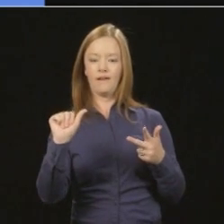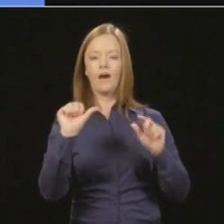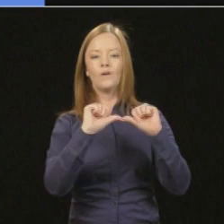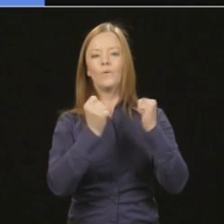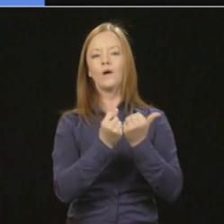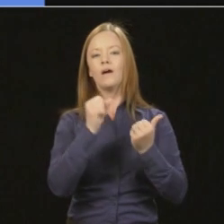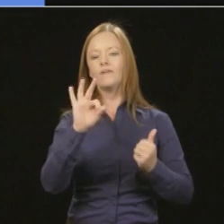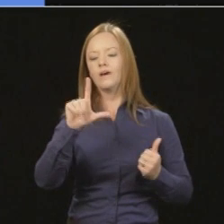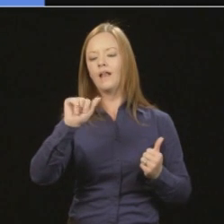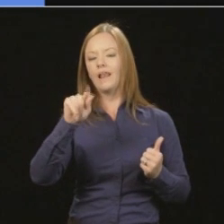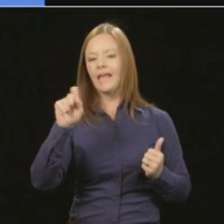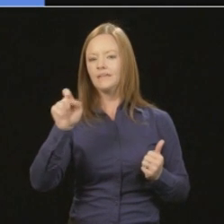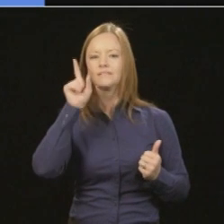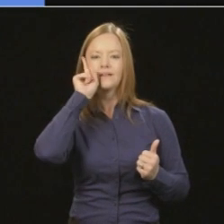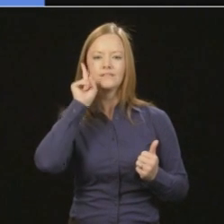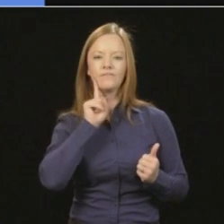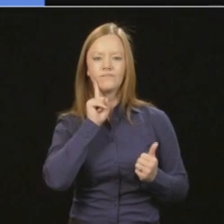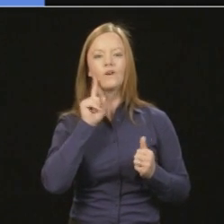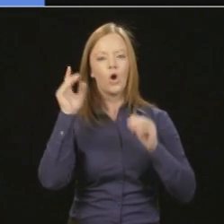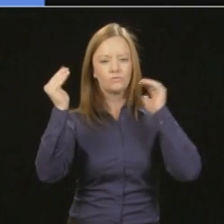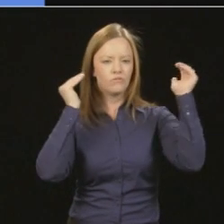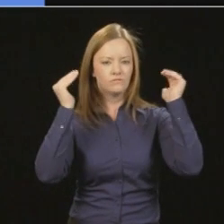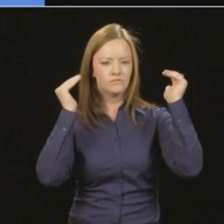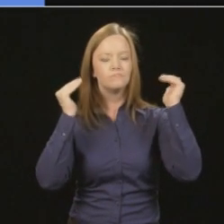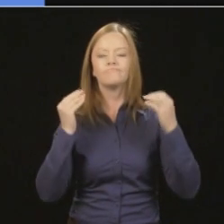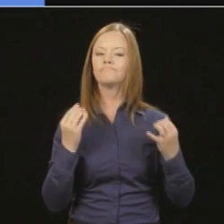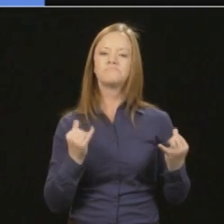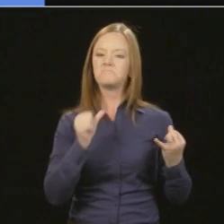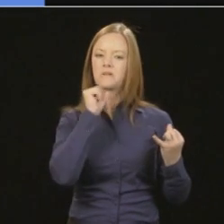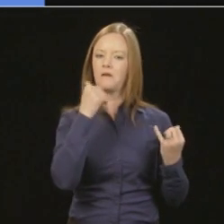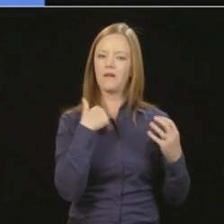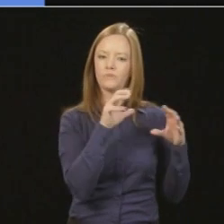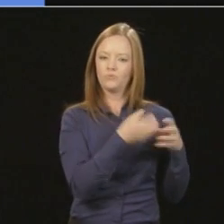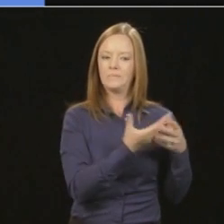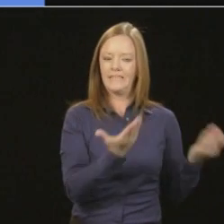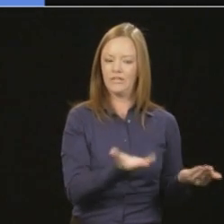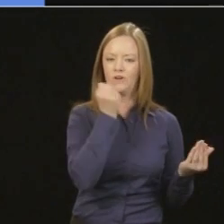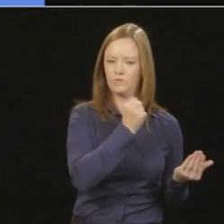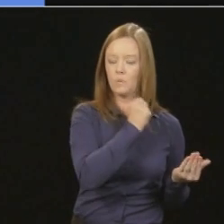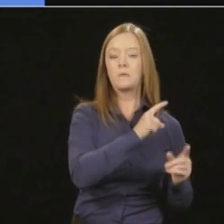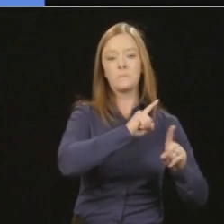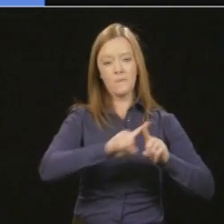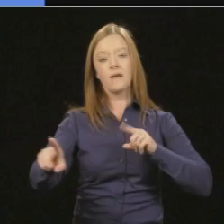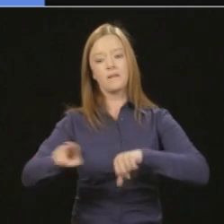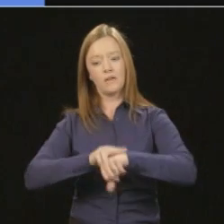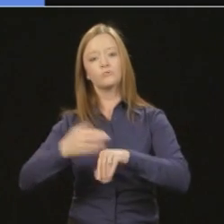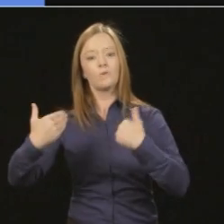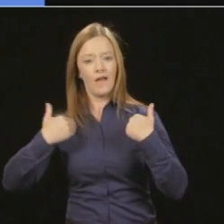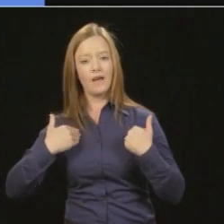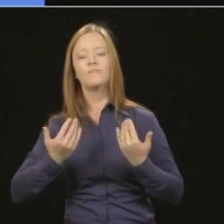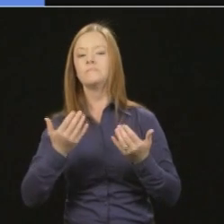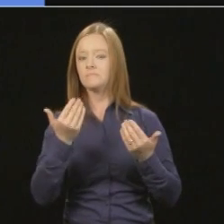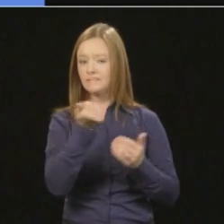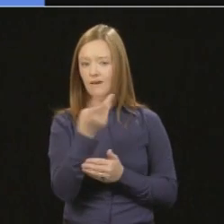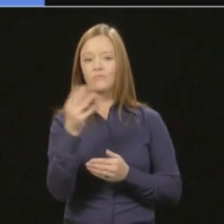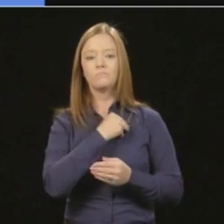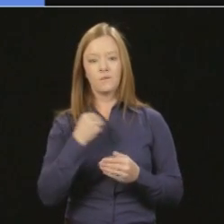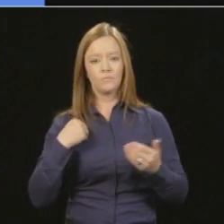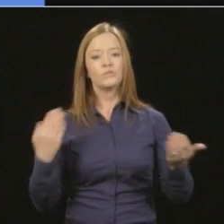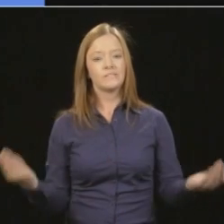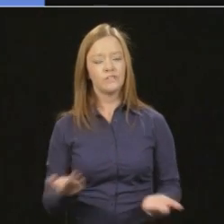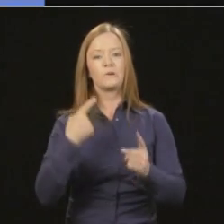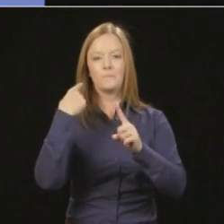not currently have an active chapter in Arizona, they still have Arizona members and a helpful website along with a very active national